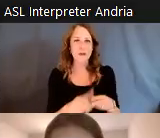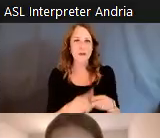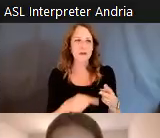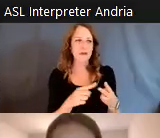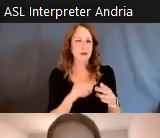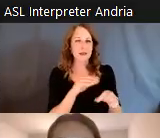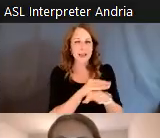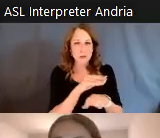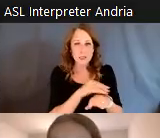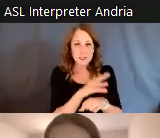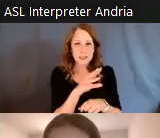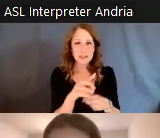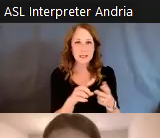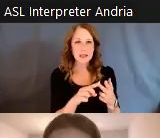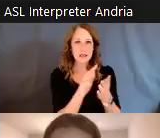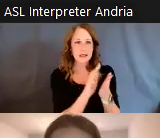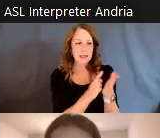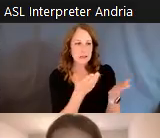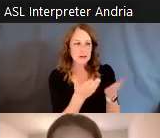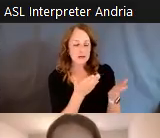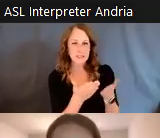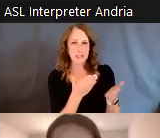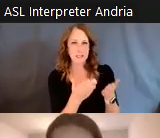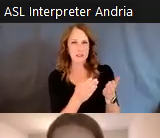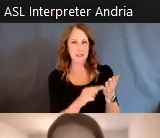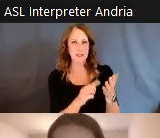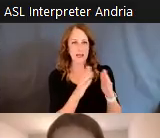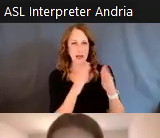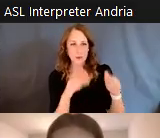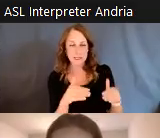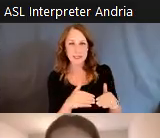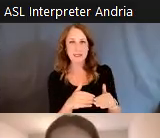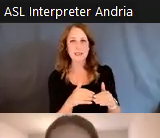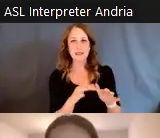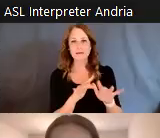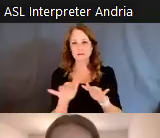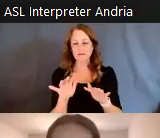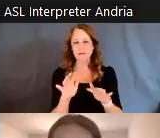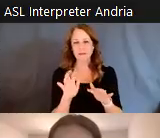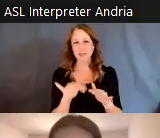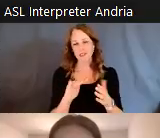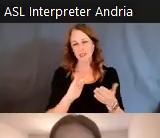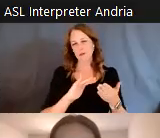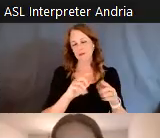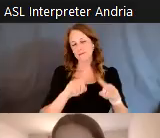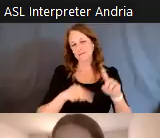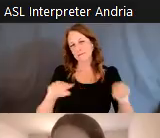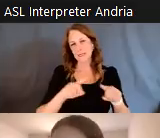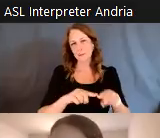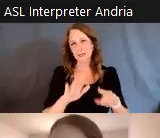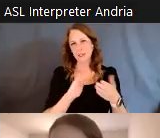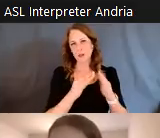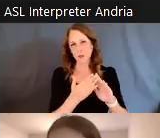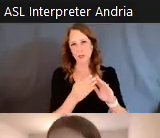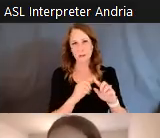legal services, housing. That's really going to be community specific, and it's on the advocate to